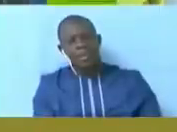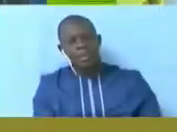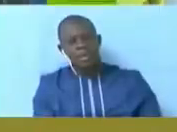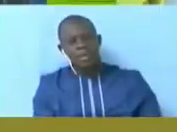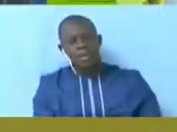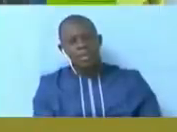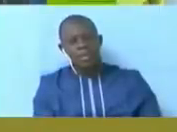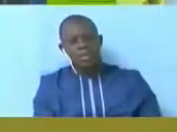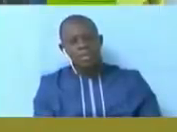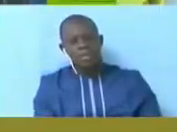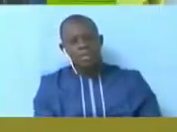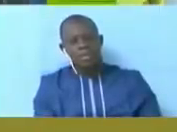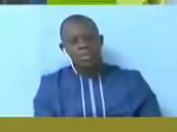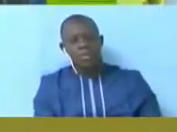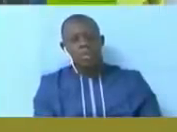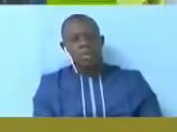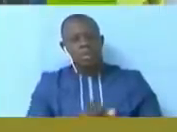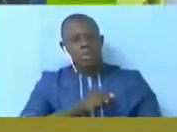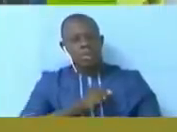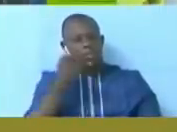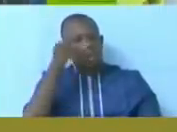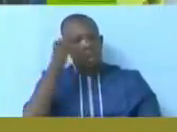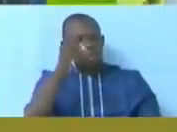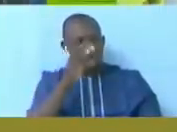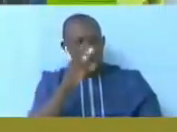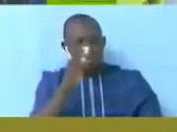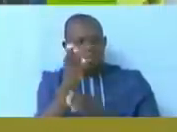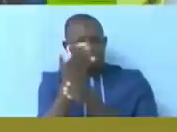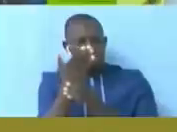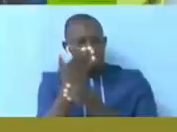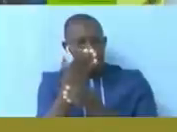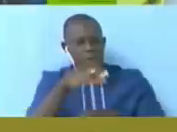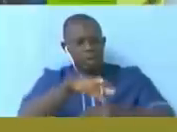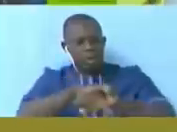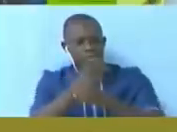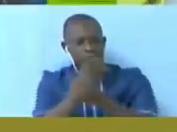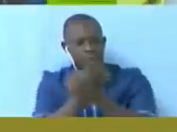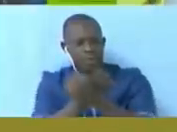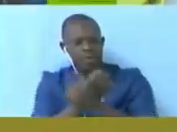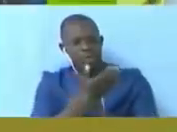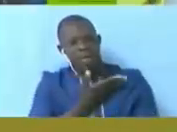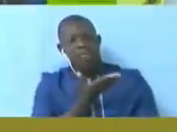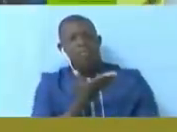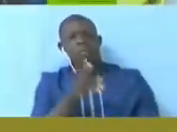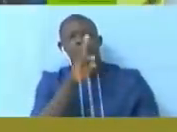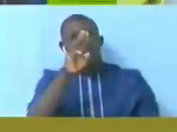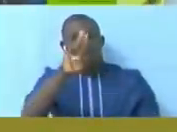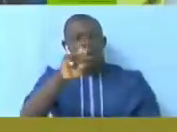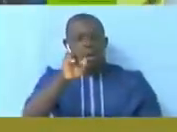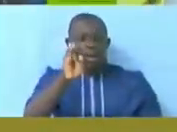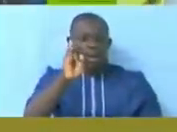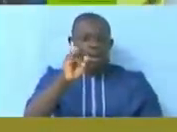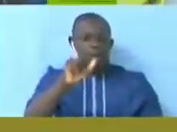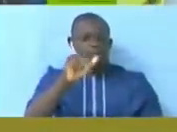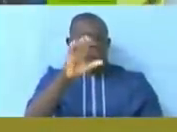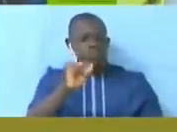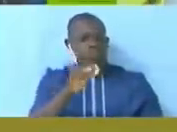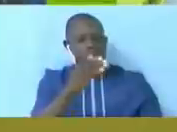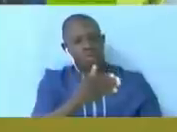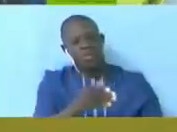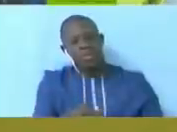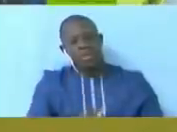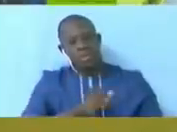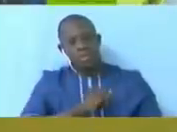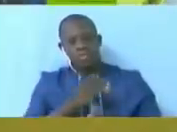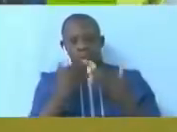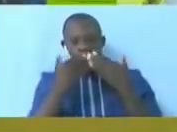called me to inform me that doctor has been arrested. I am commandi kankalamuta ni nyinda ko doctor de yamutale. By the NIA. And the menu yamuta wallam NIA. So